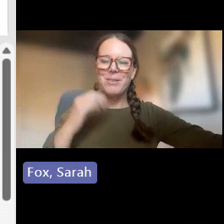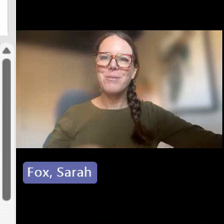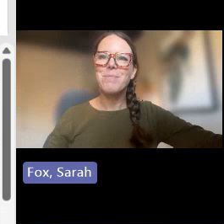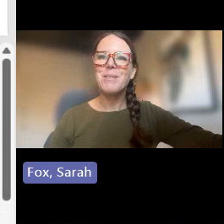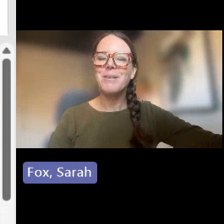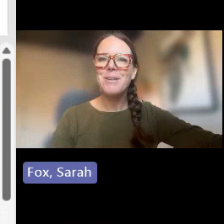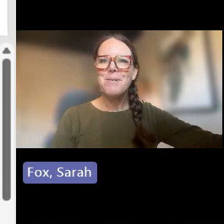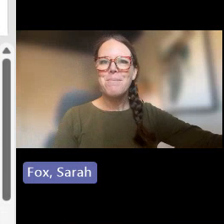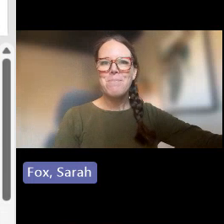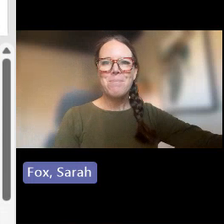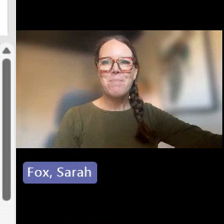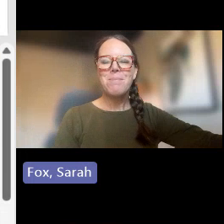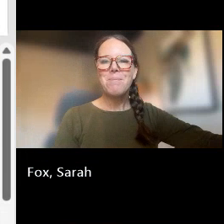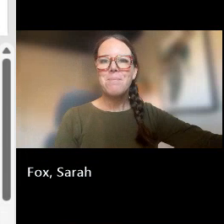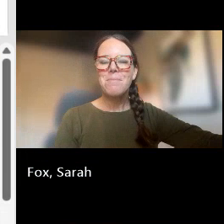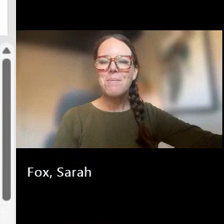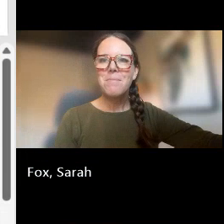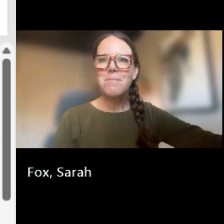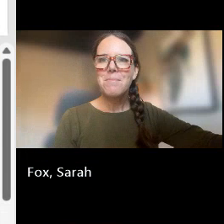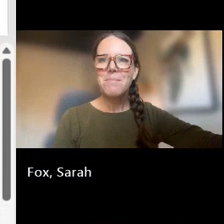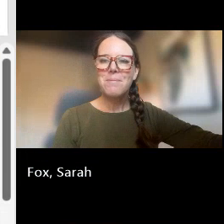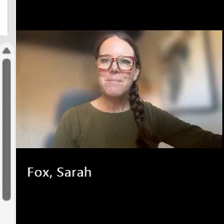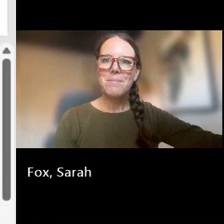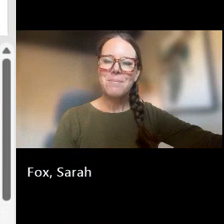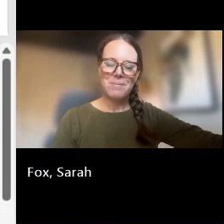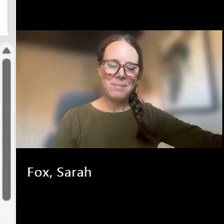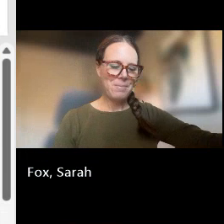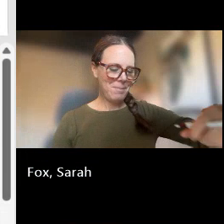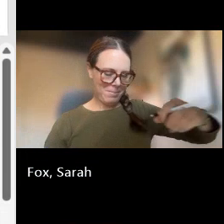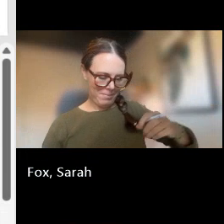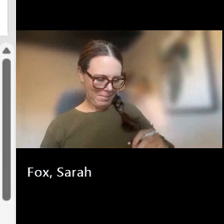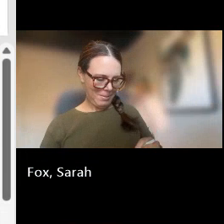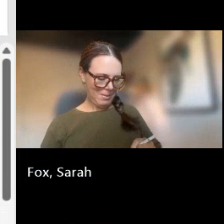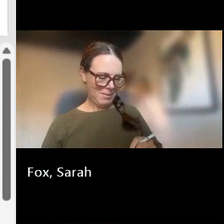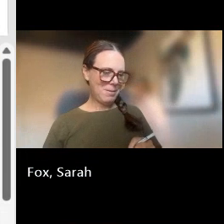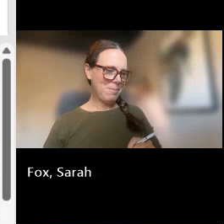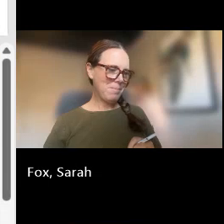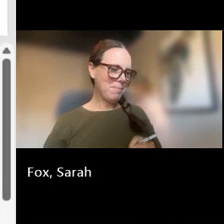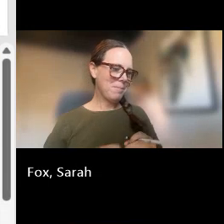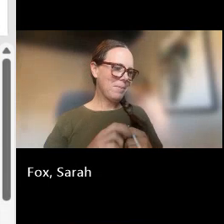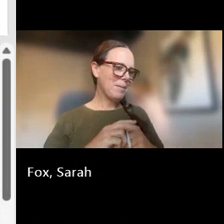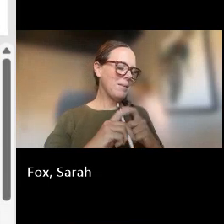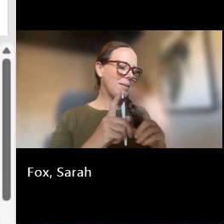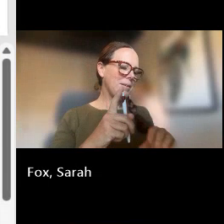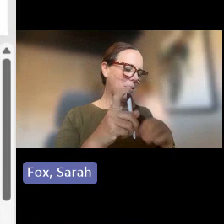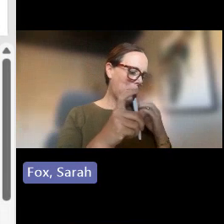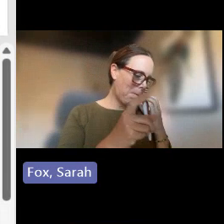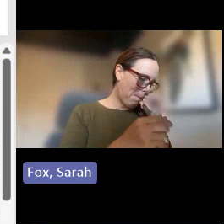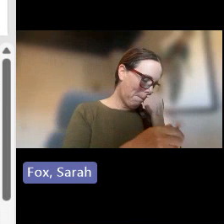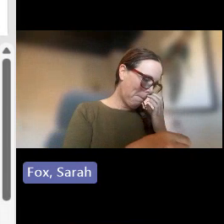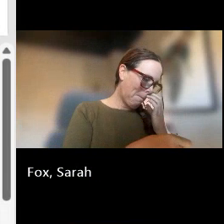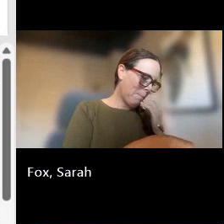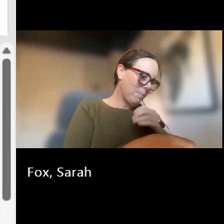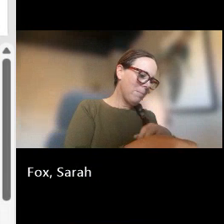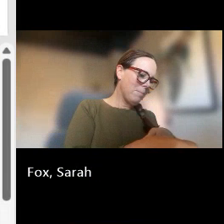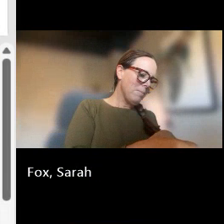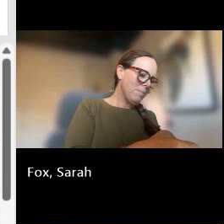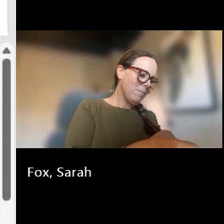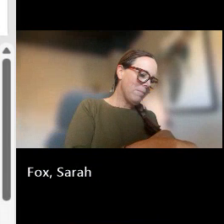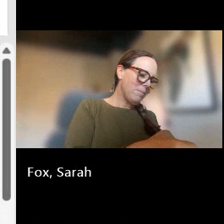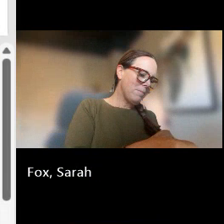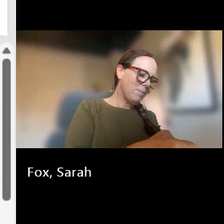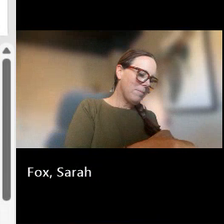many are in the room either. And that was my question. So there's 9 LTAC members. 1 is missing today. So not here. So we have